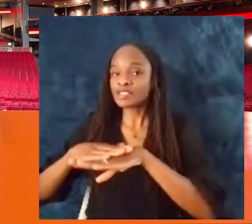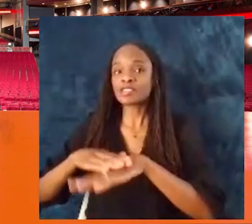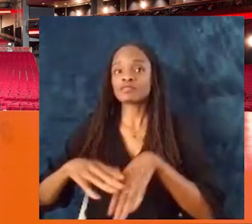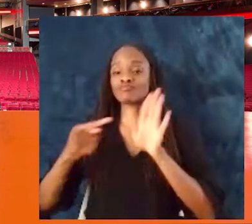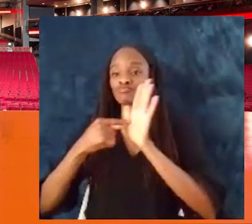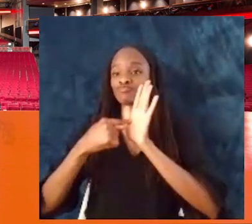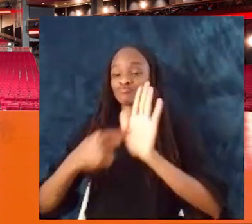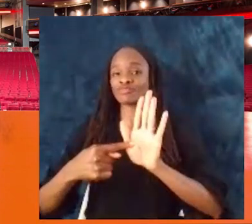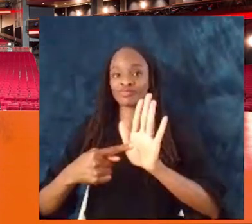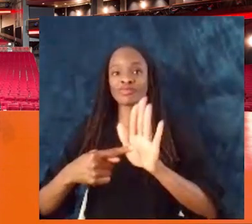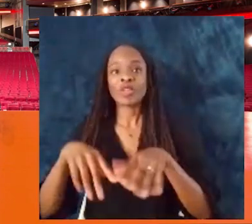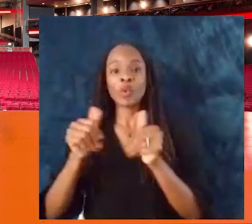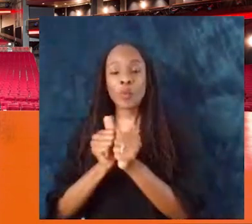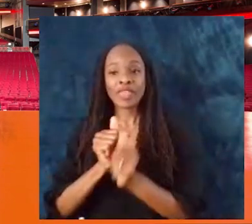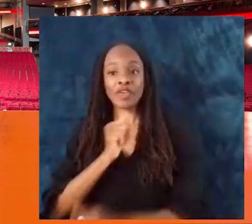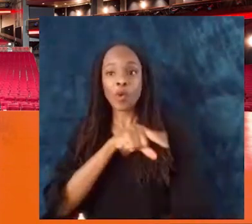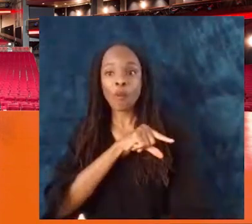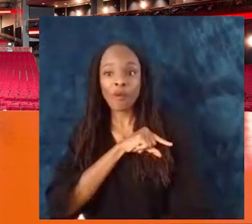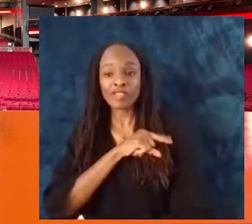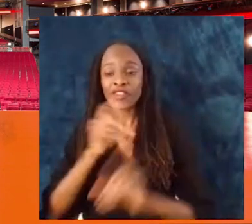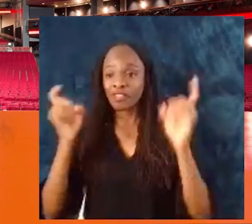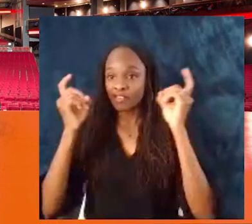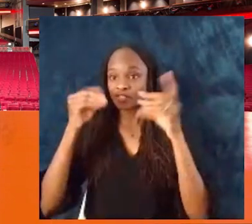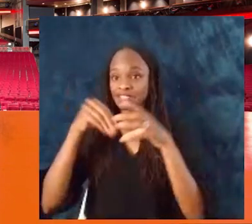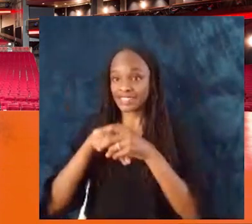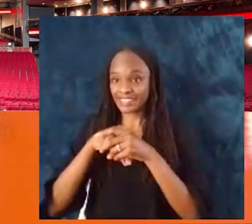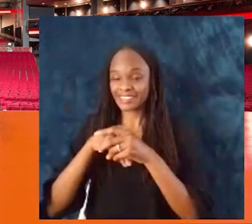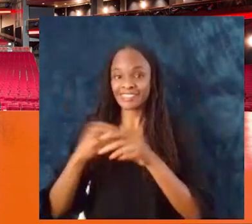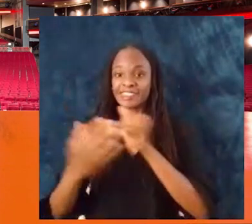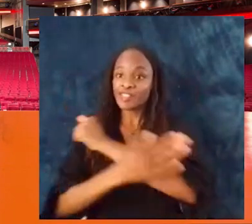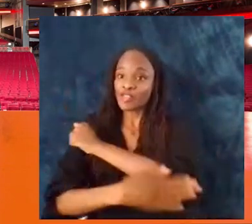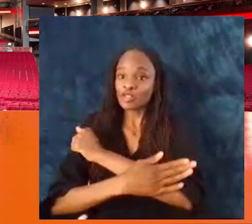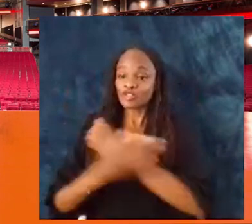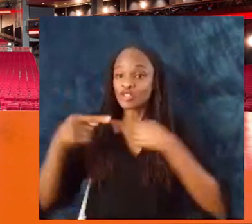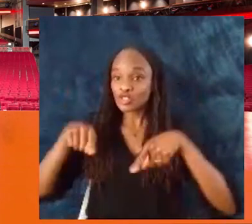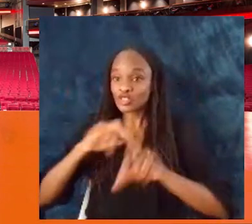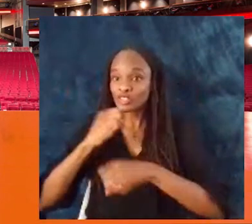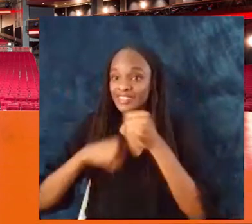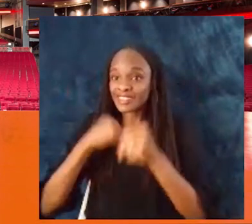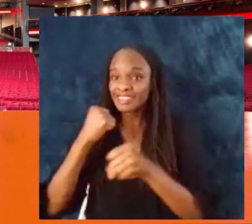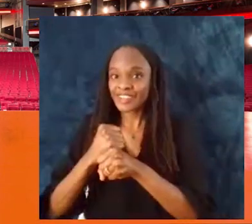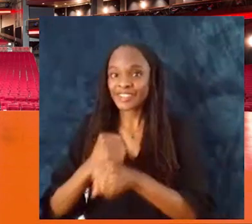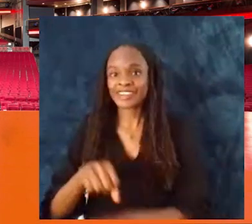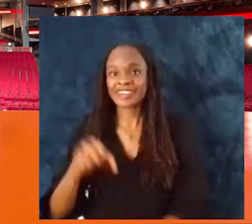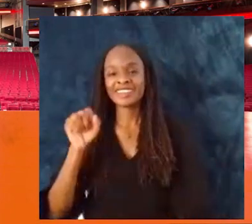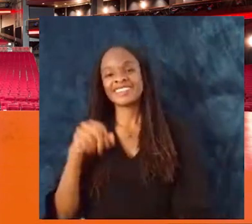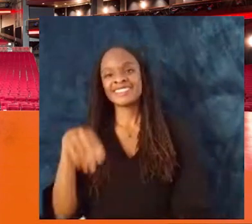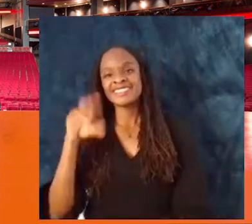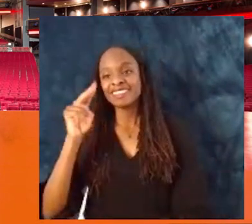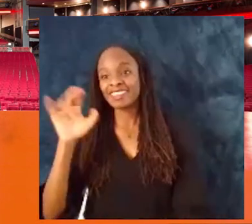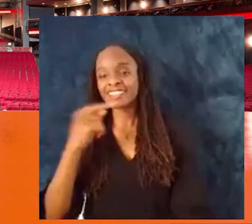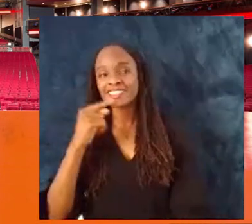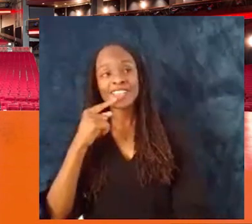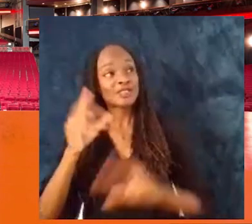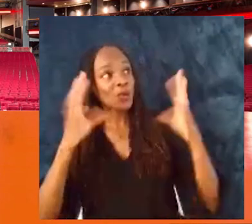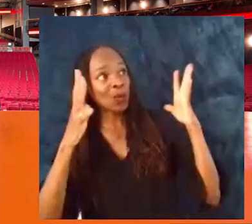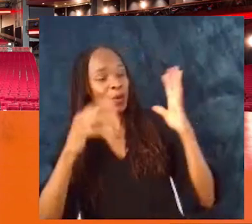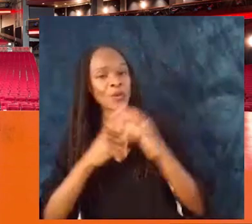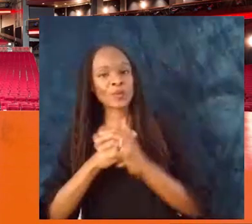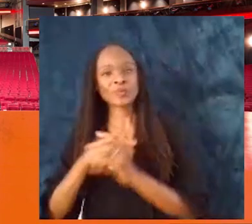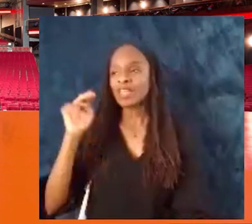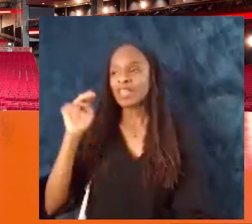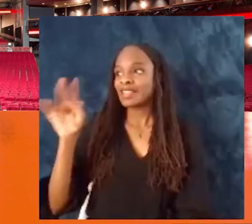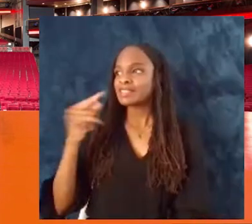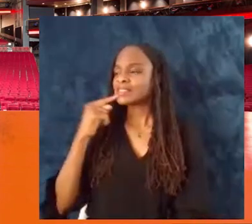qualifying festivals throughout the country throughout the year. Woo! You know what? What? I think